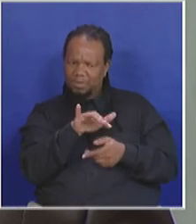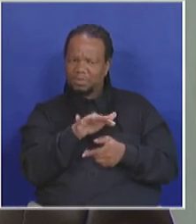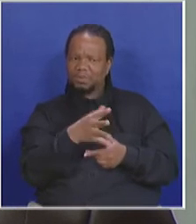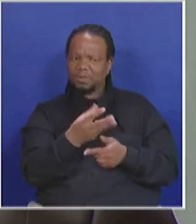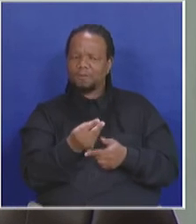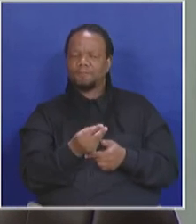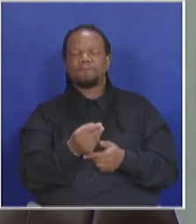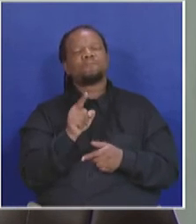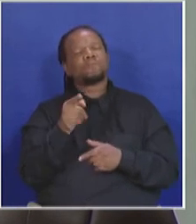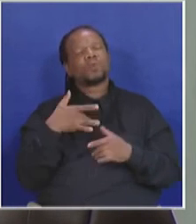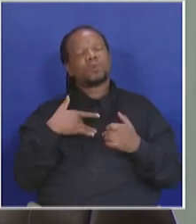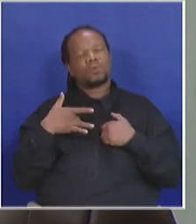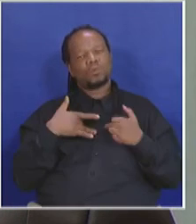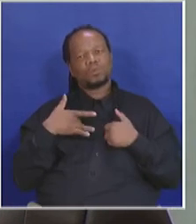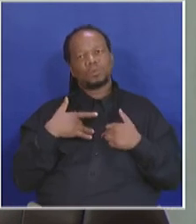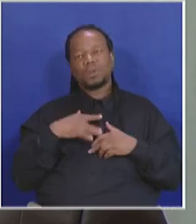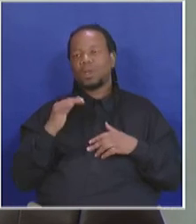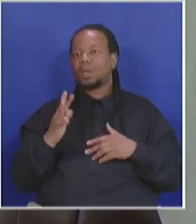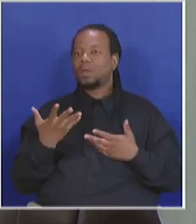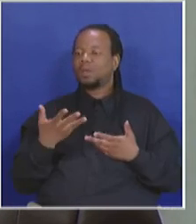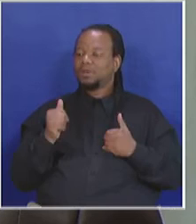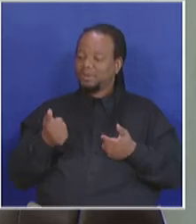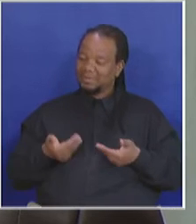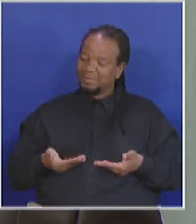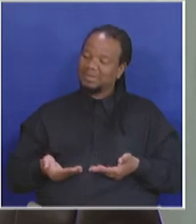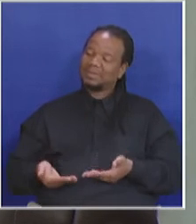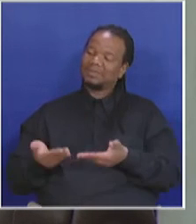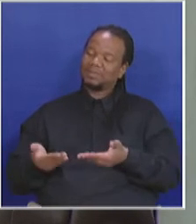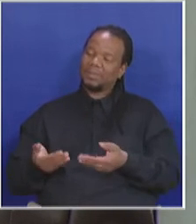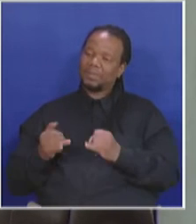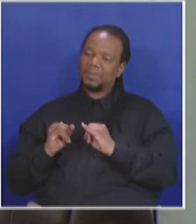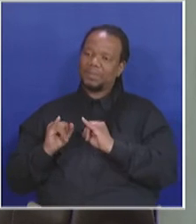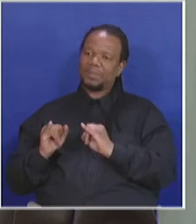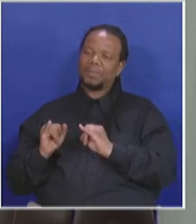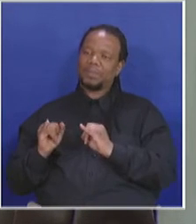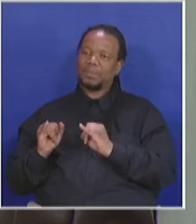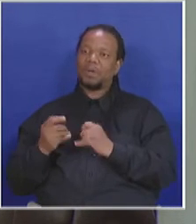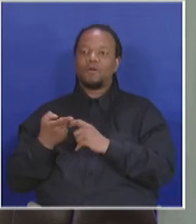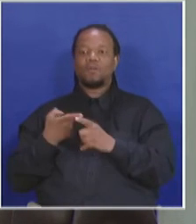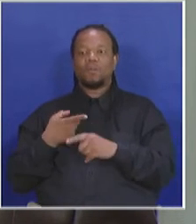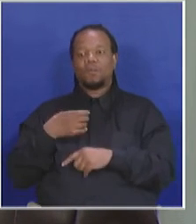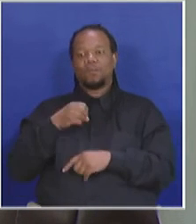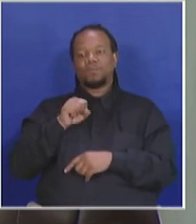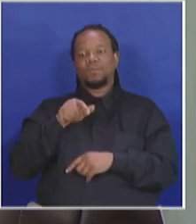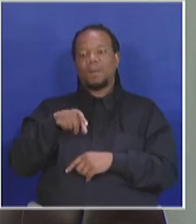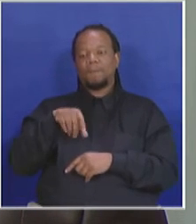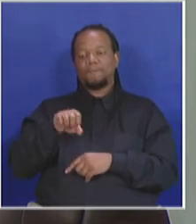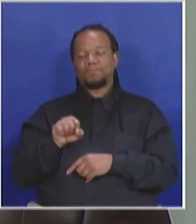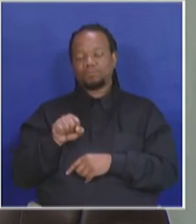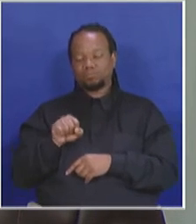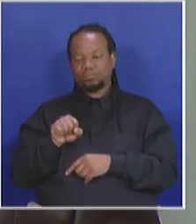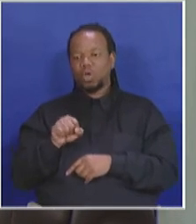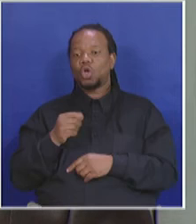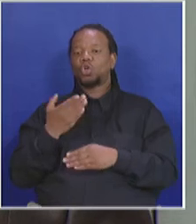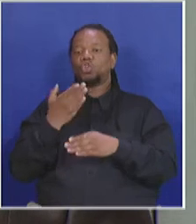Noting concerns of level of equality of service by the local police station, this is unacceptable, and the ANC government